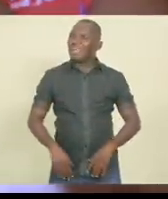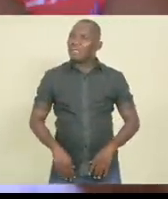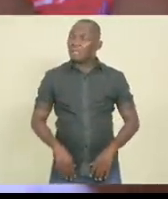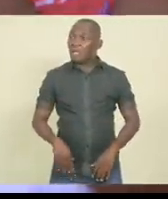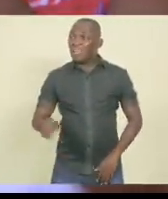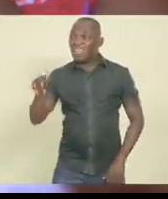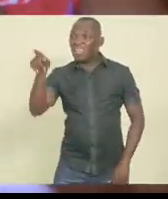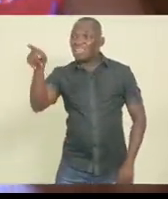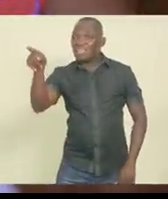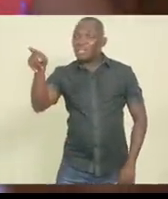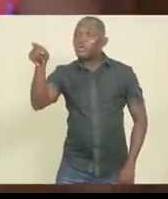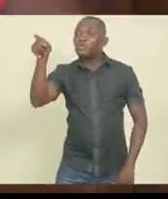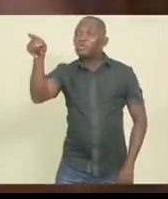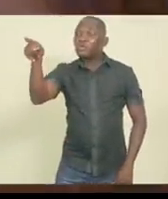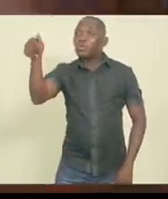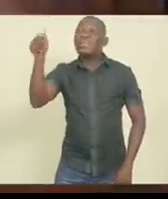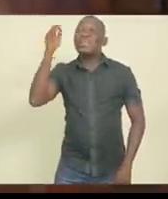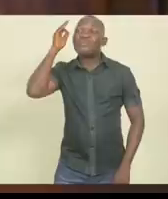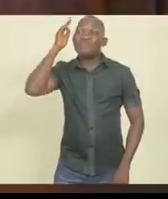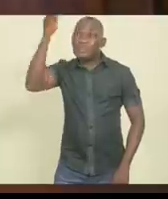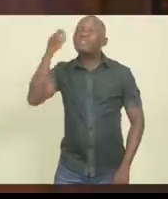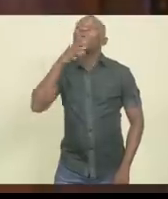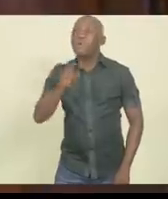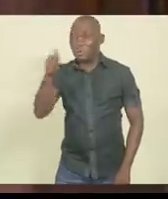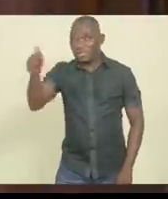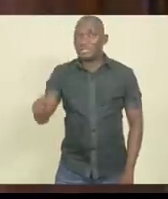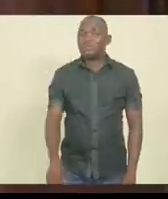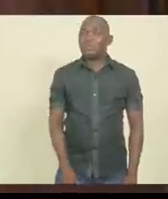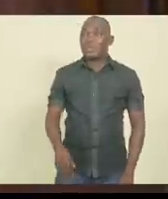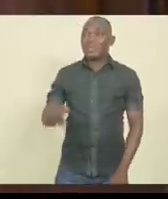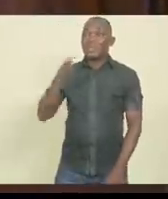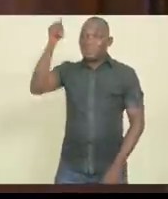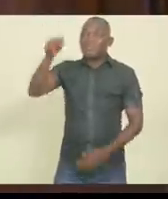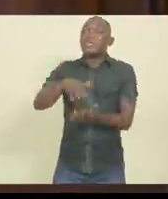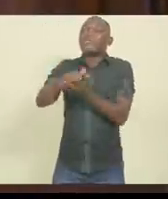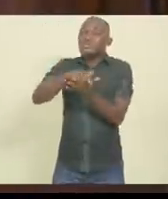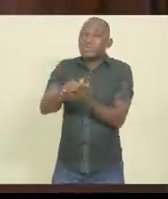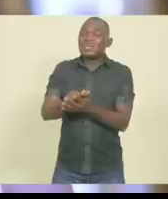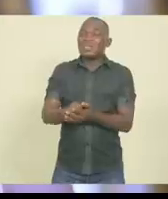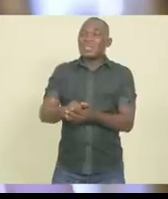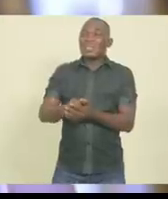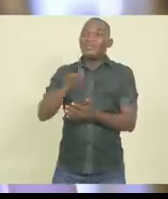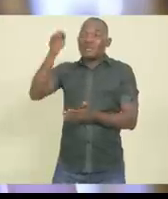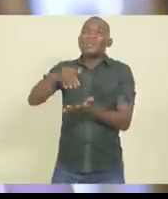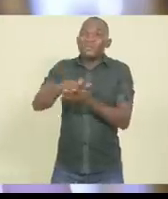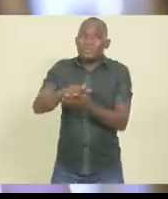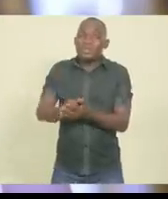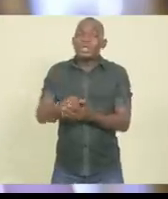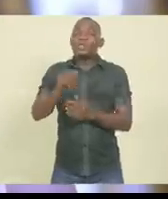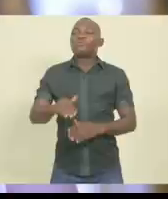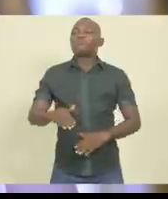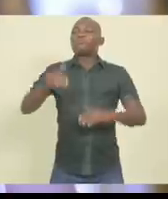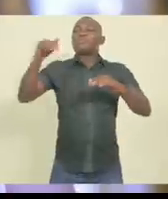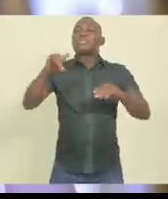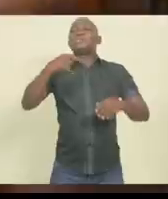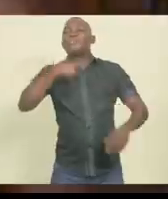See, you will get old, you will get weak, you will be frail, and you will grow as I have